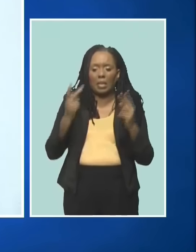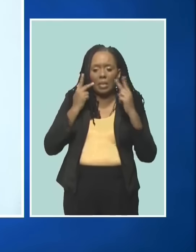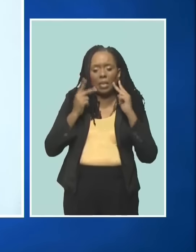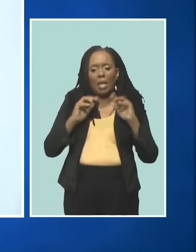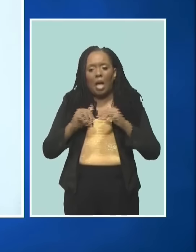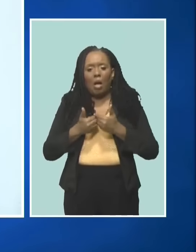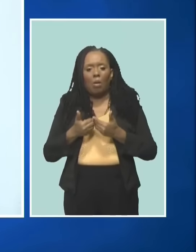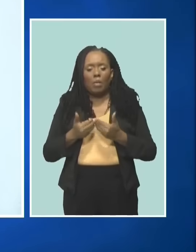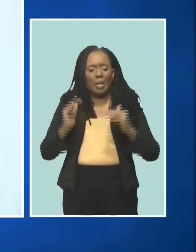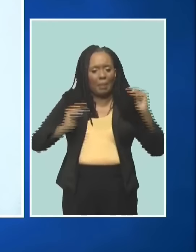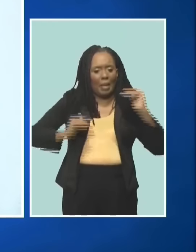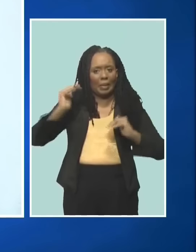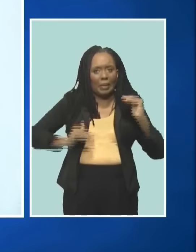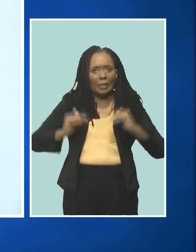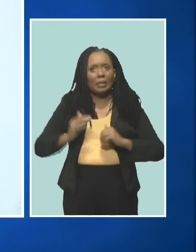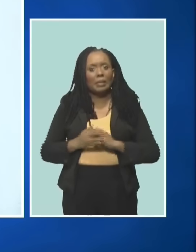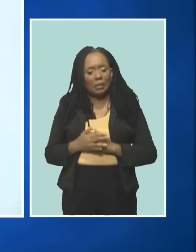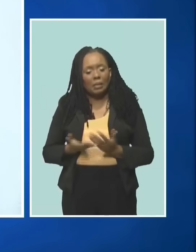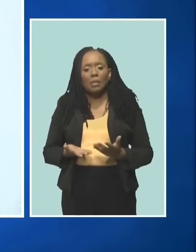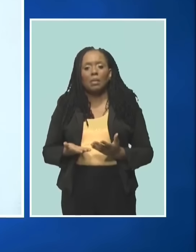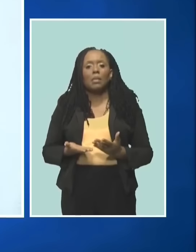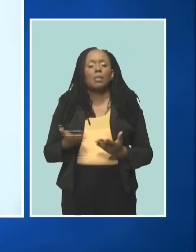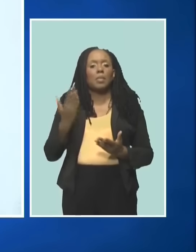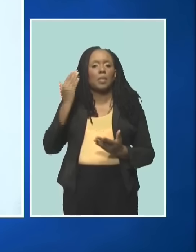pursuits. It can be a fine balance,